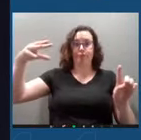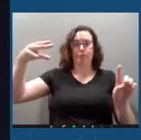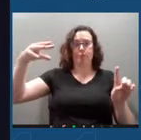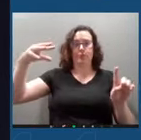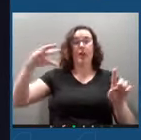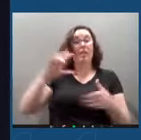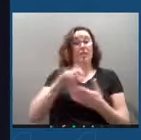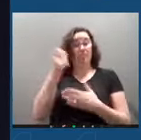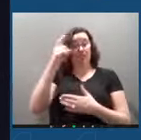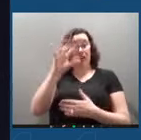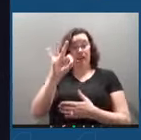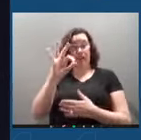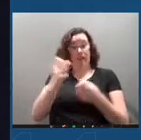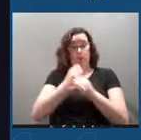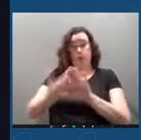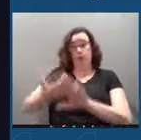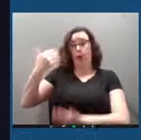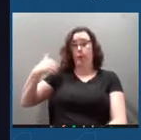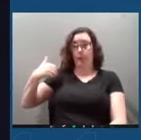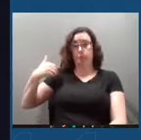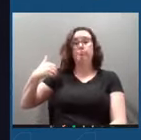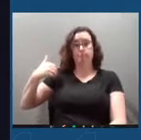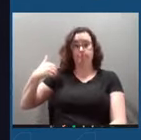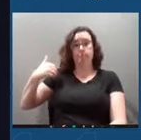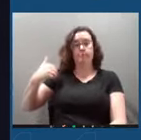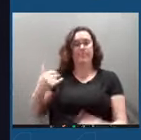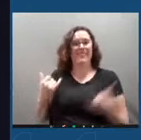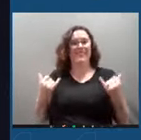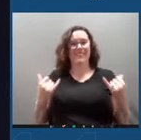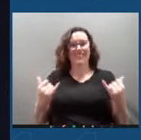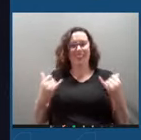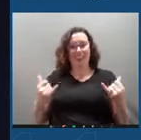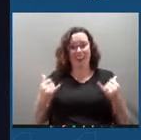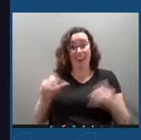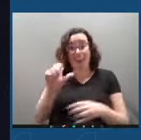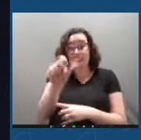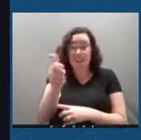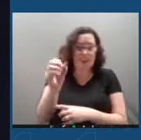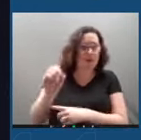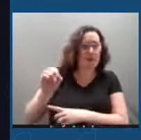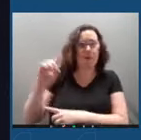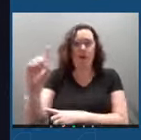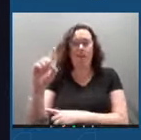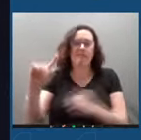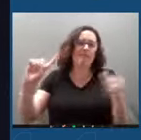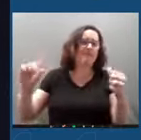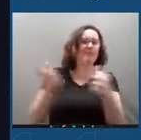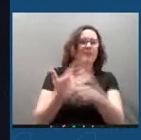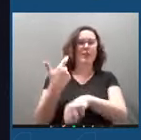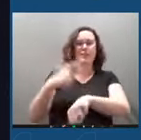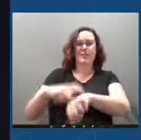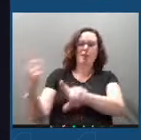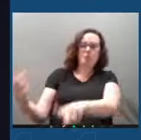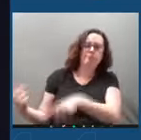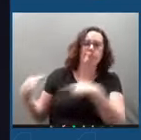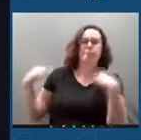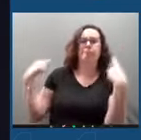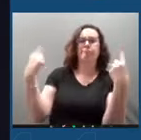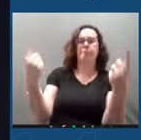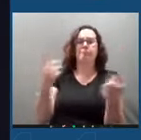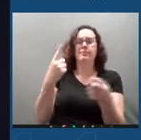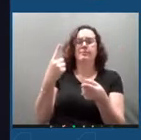ago. And tonight at 10:01, for the first time since cameras were put on New York City